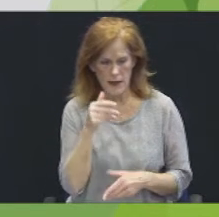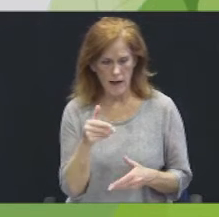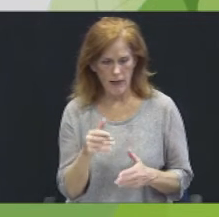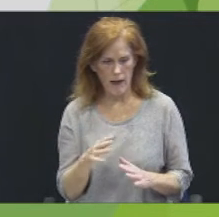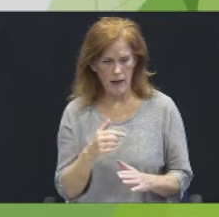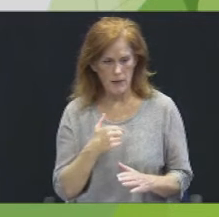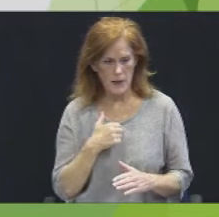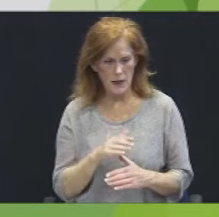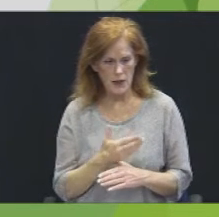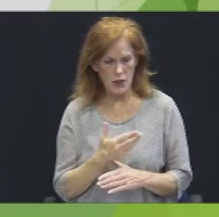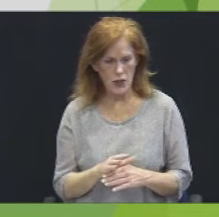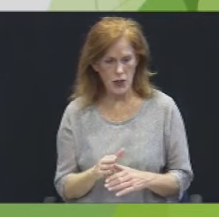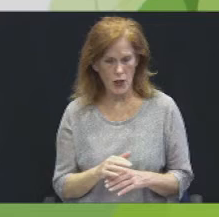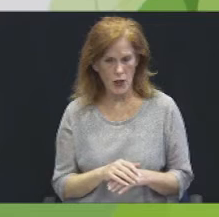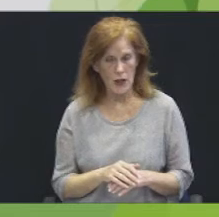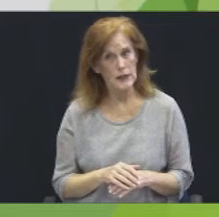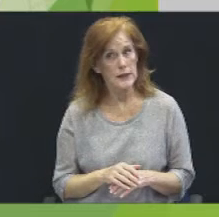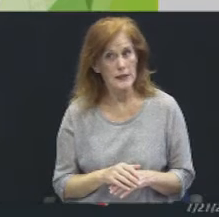enabled